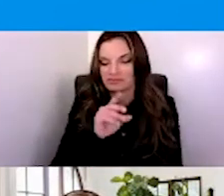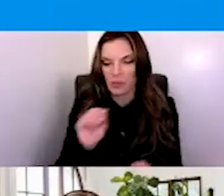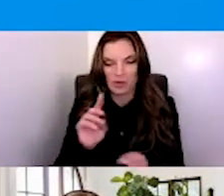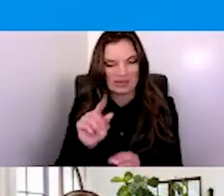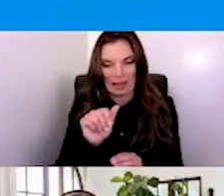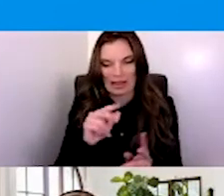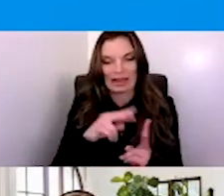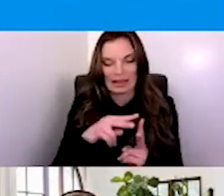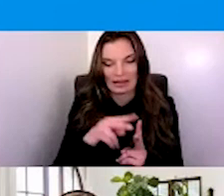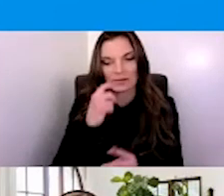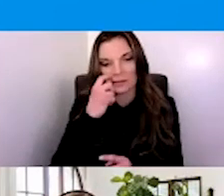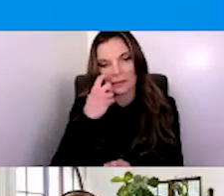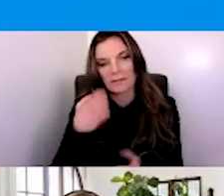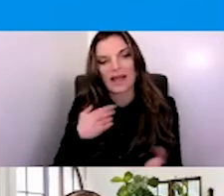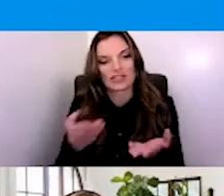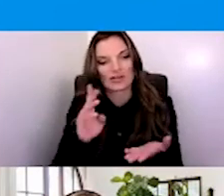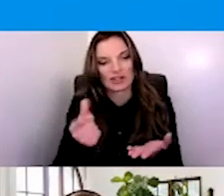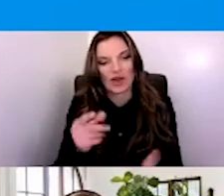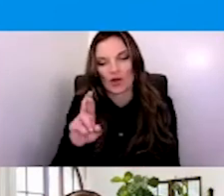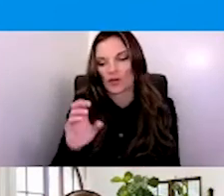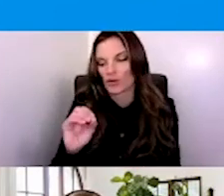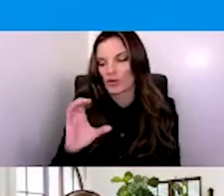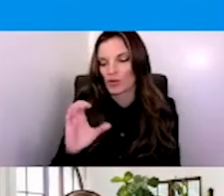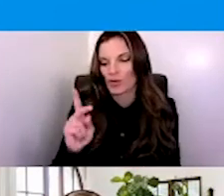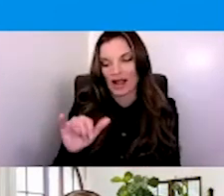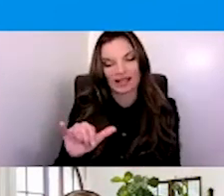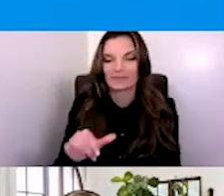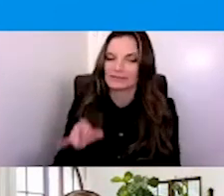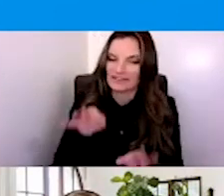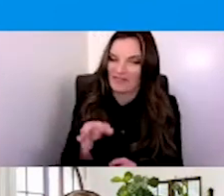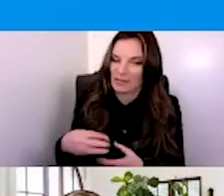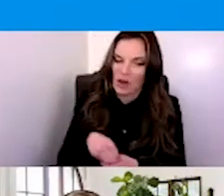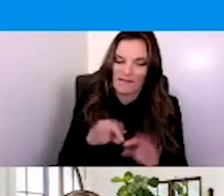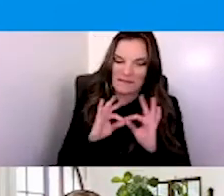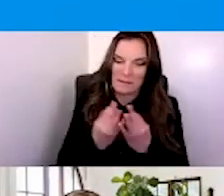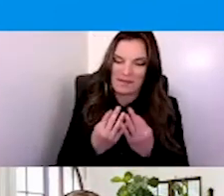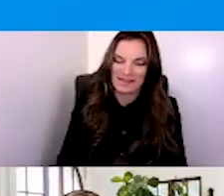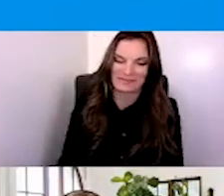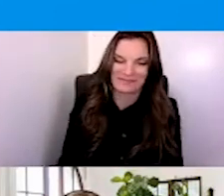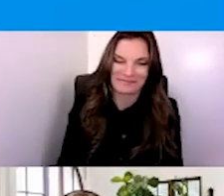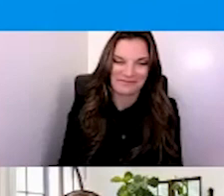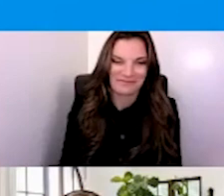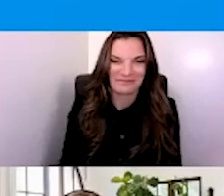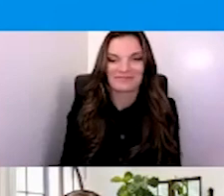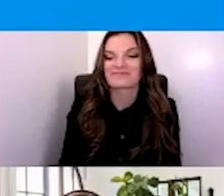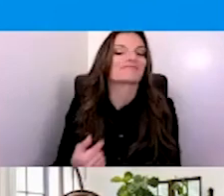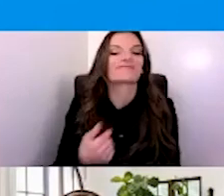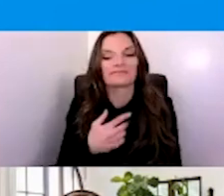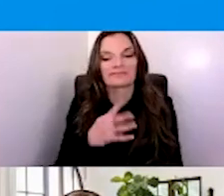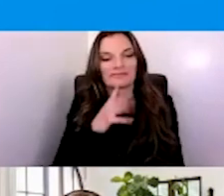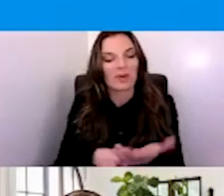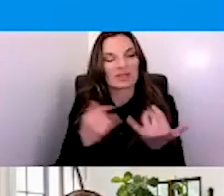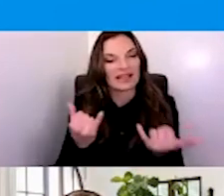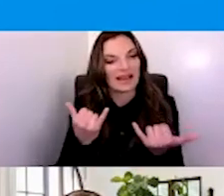then my service dog, Rocky, definitely part of the family. So when I think about today's